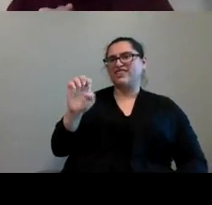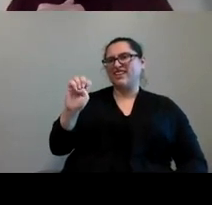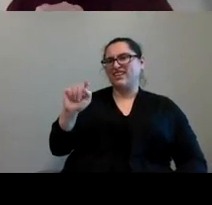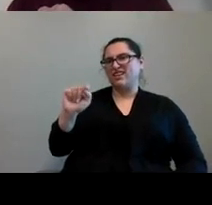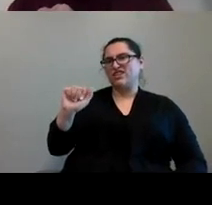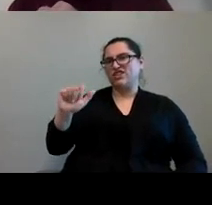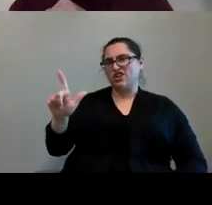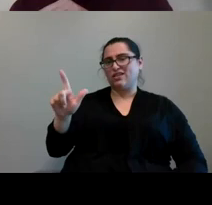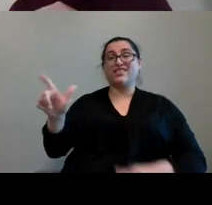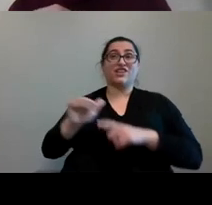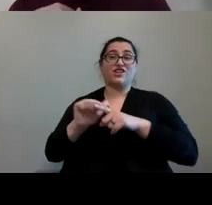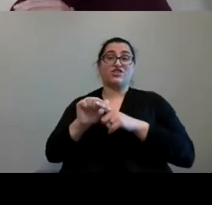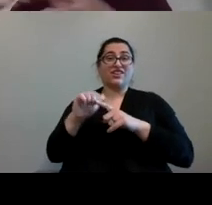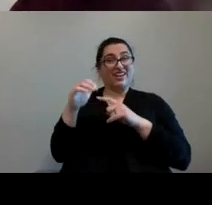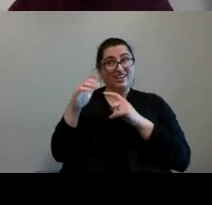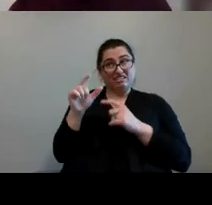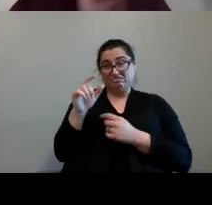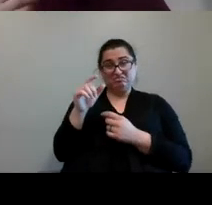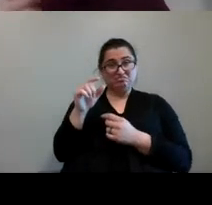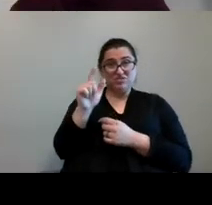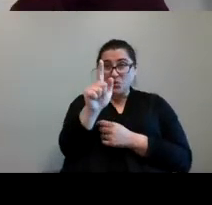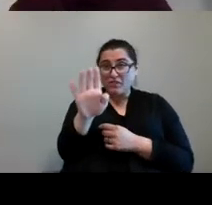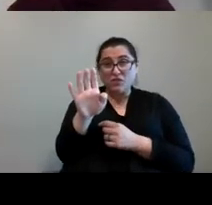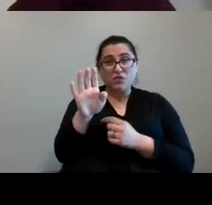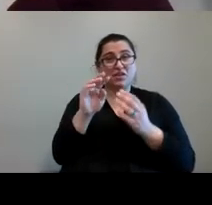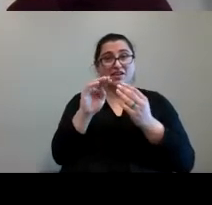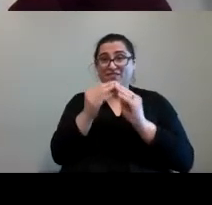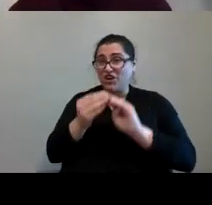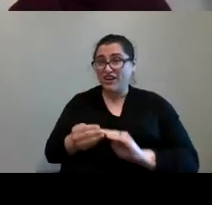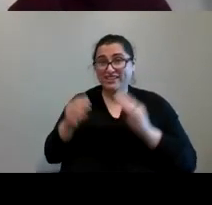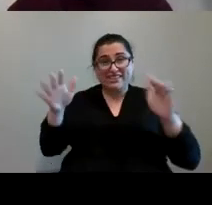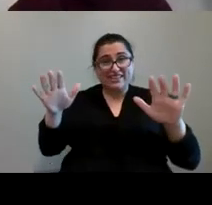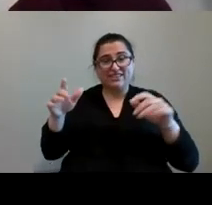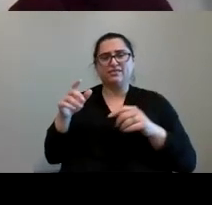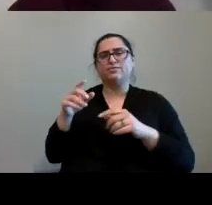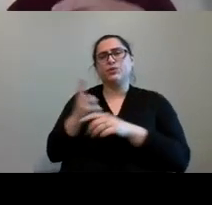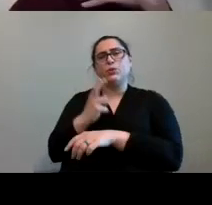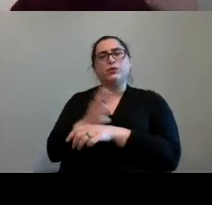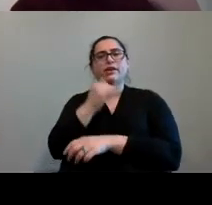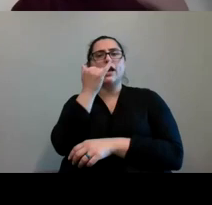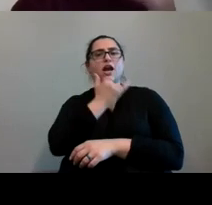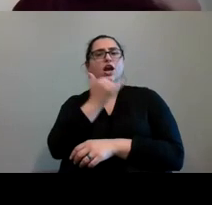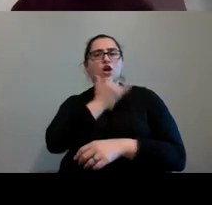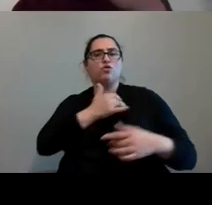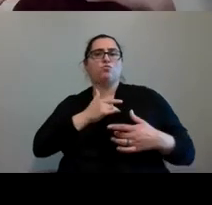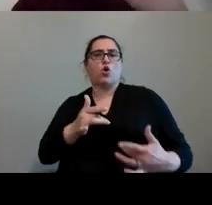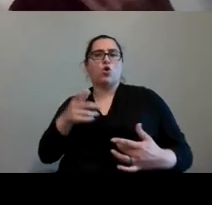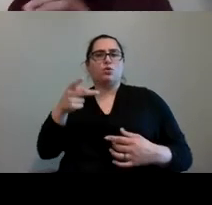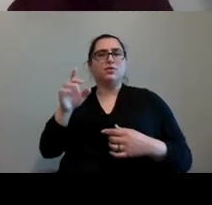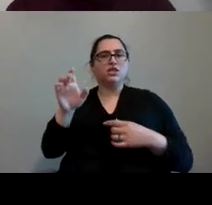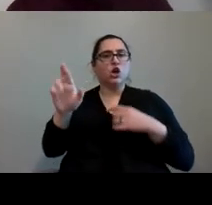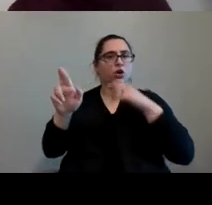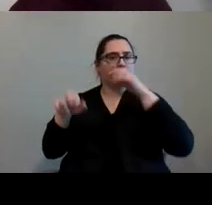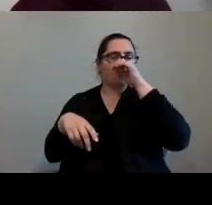24 variants from error-prone PCR or something. So maybe you could potentially start